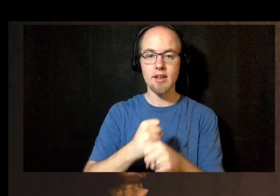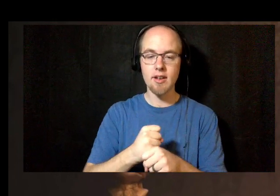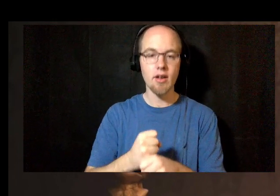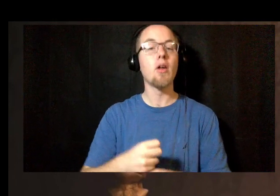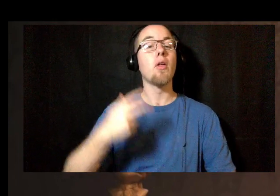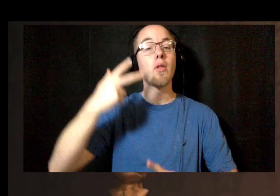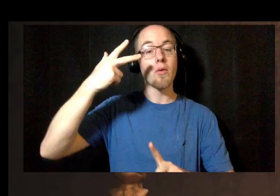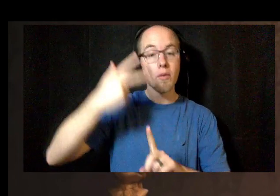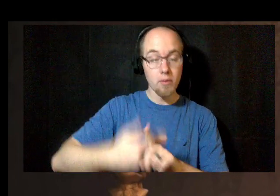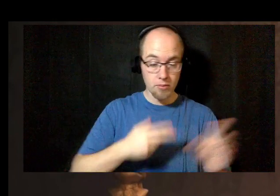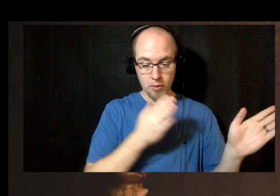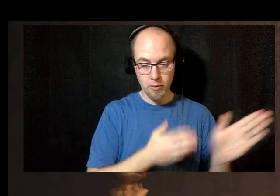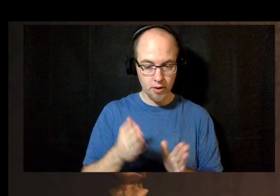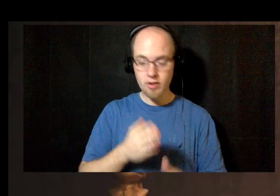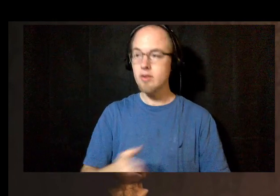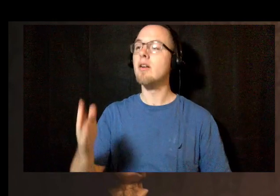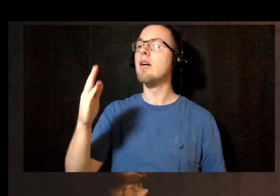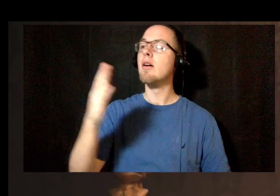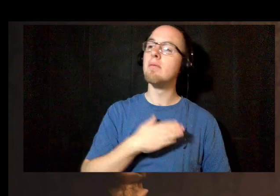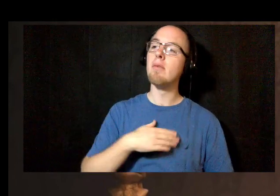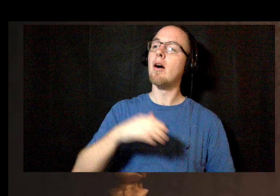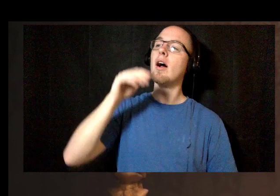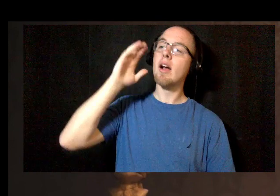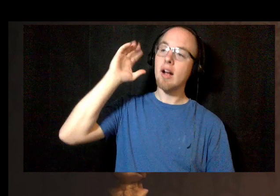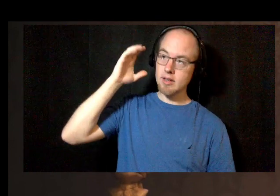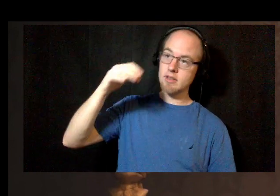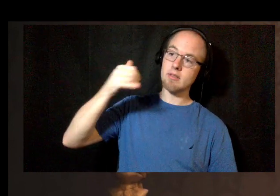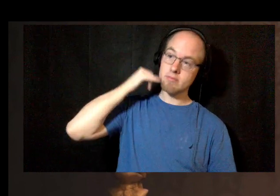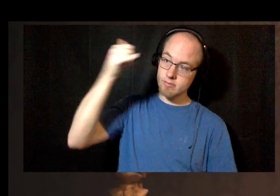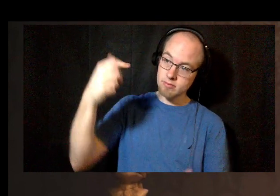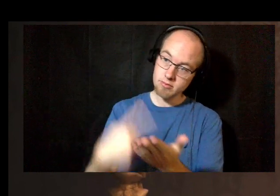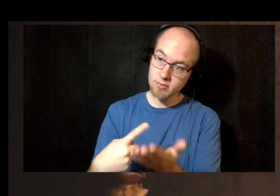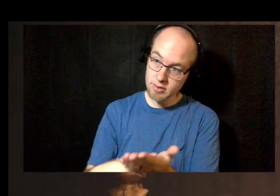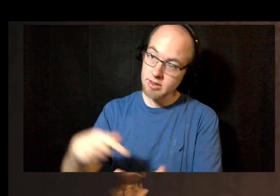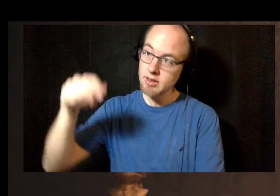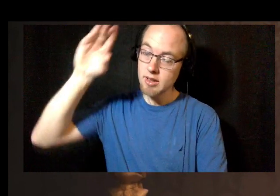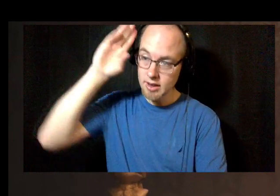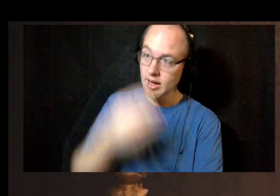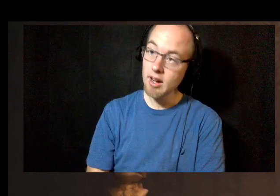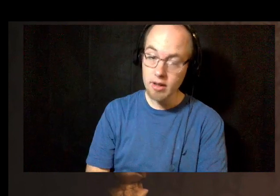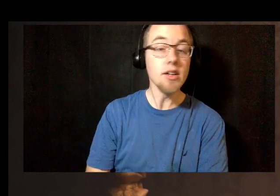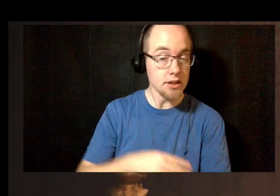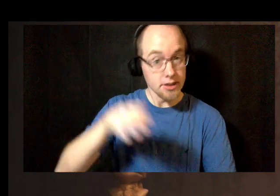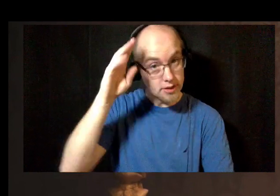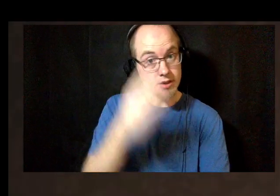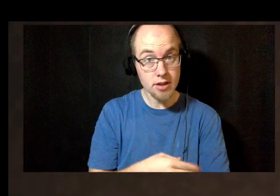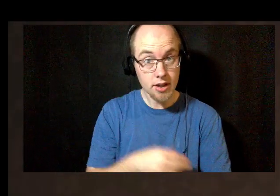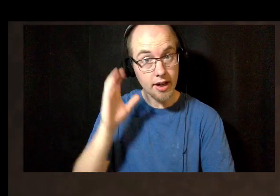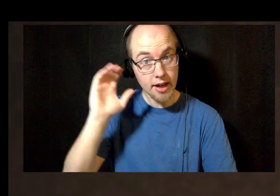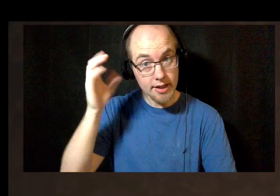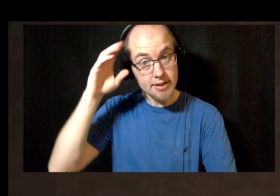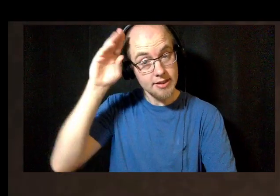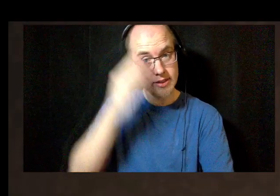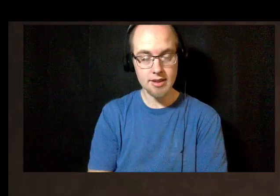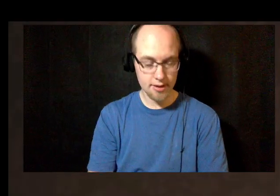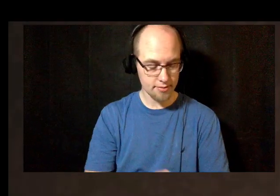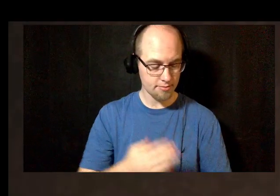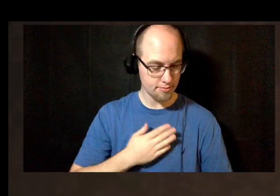out, my cousin calls me to discuss her son, my cousin's son, which makes